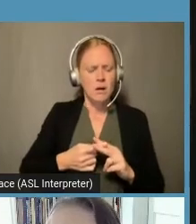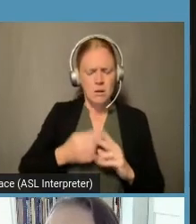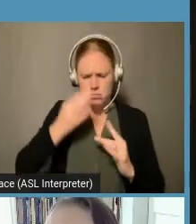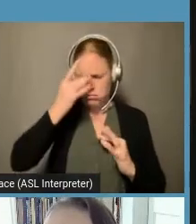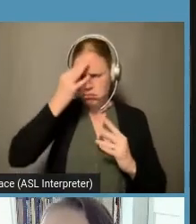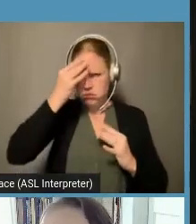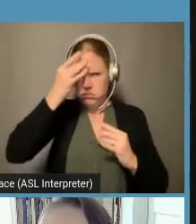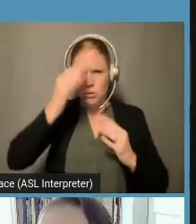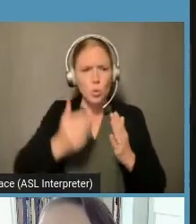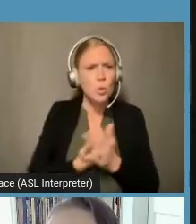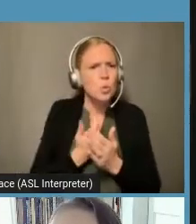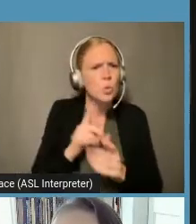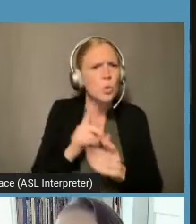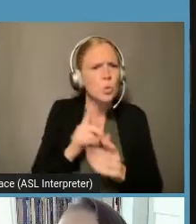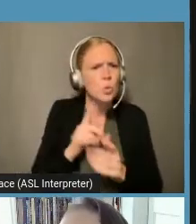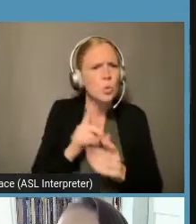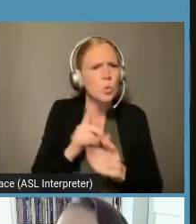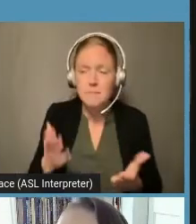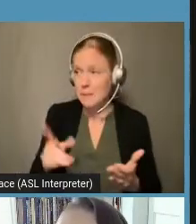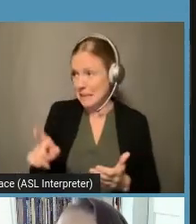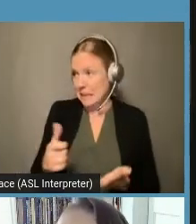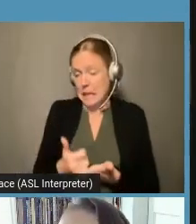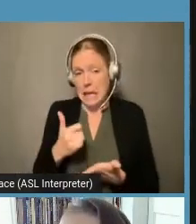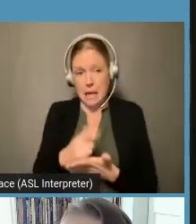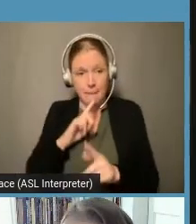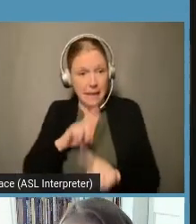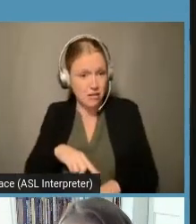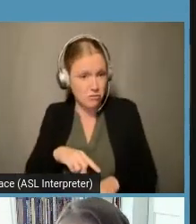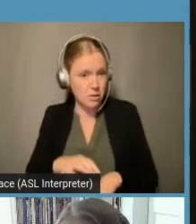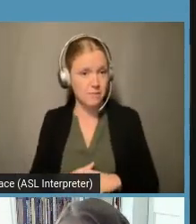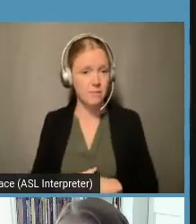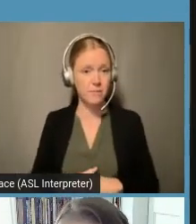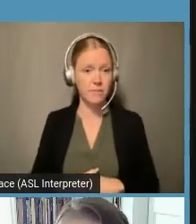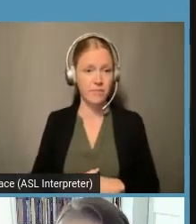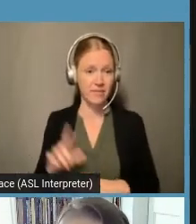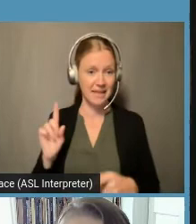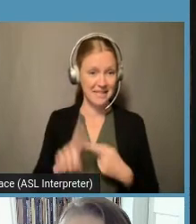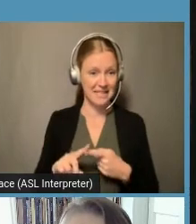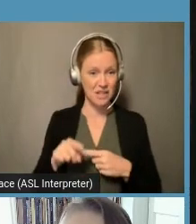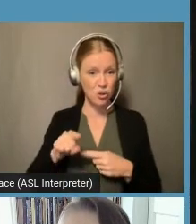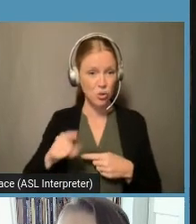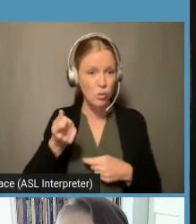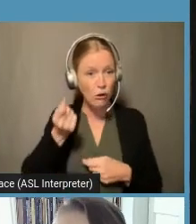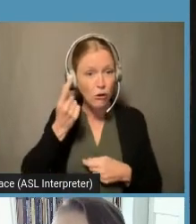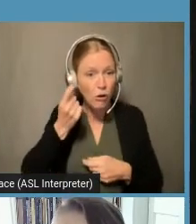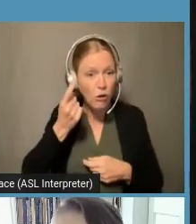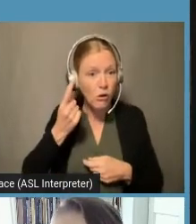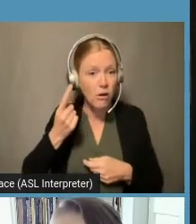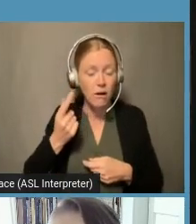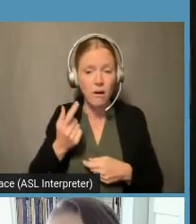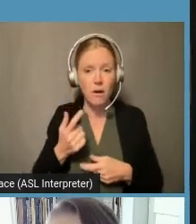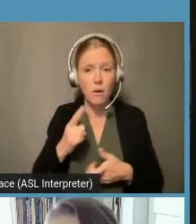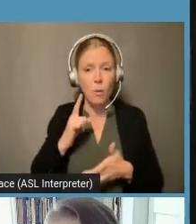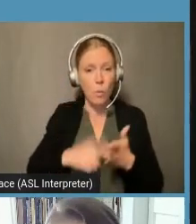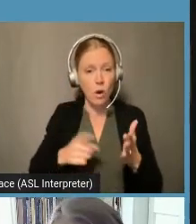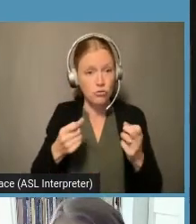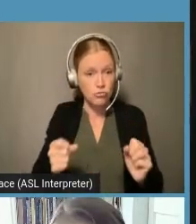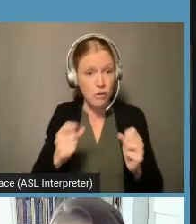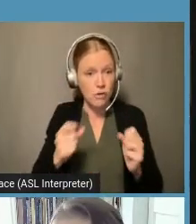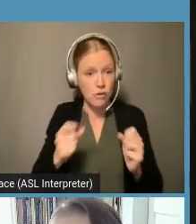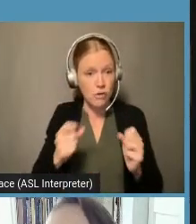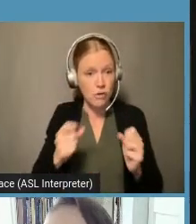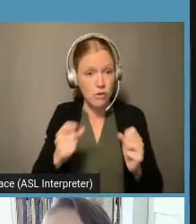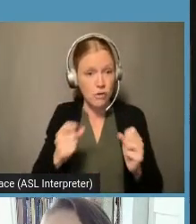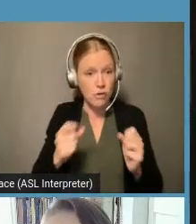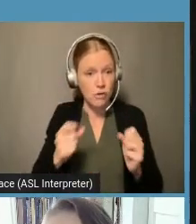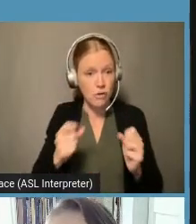you might need help answering them, but until you understand what it is that you're trying to accomplish and you